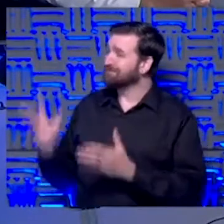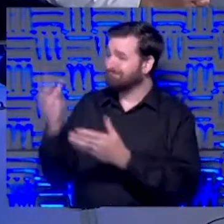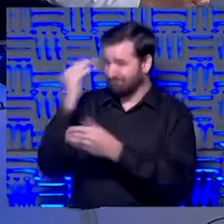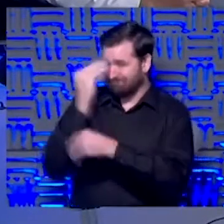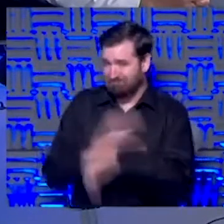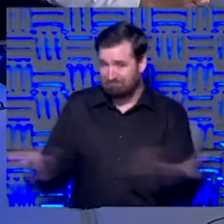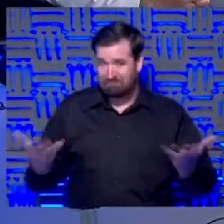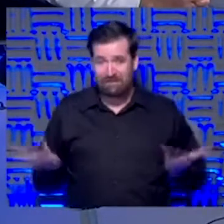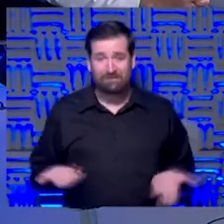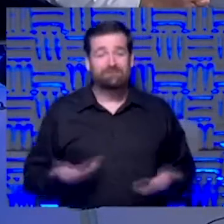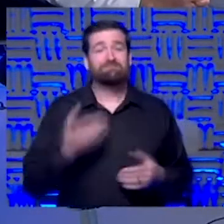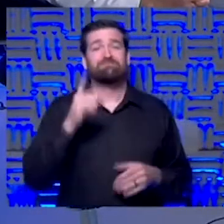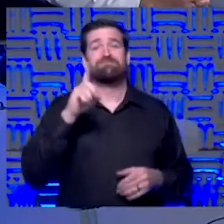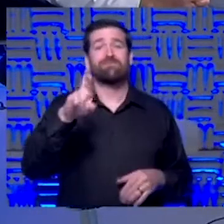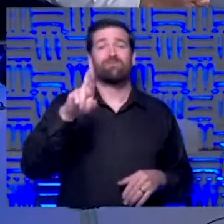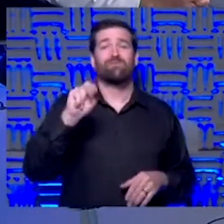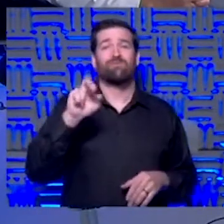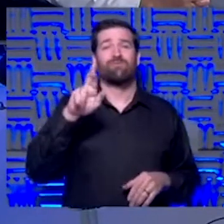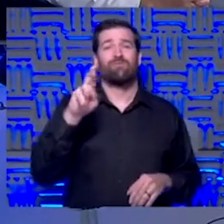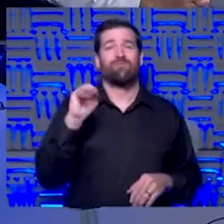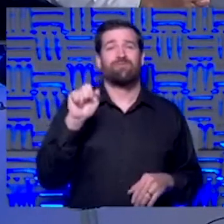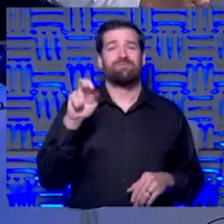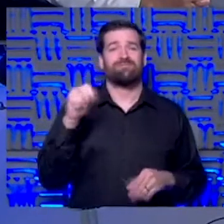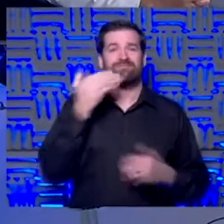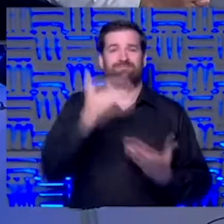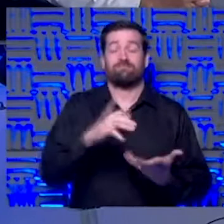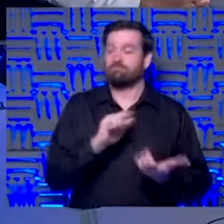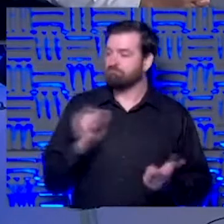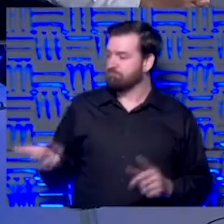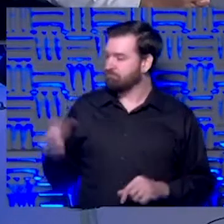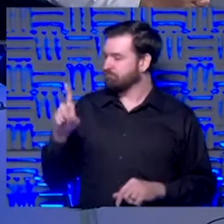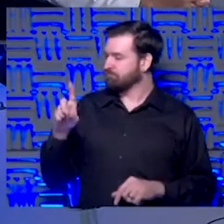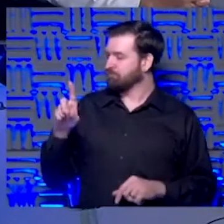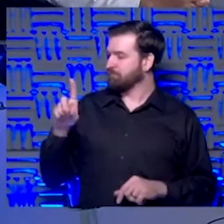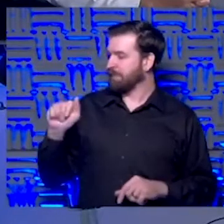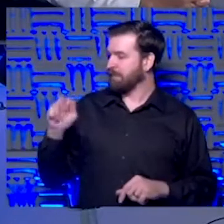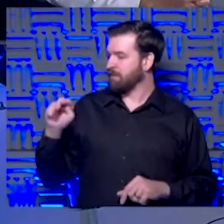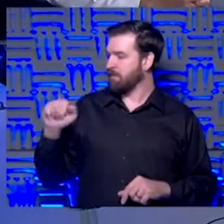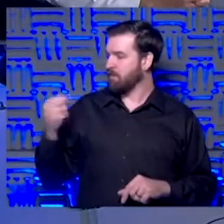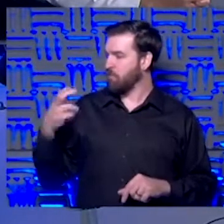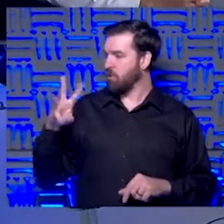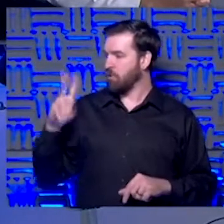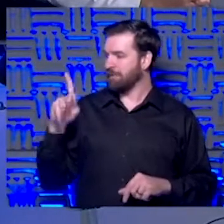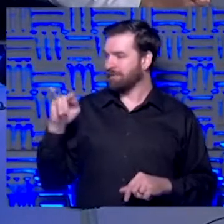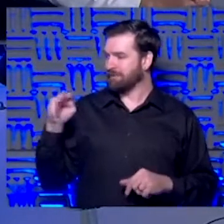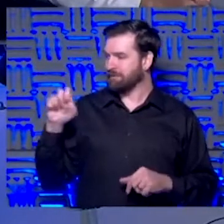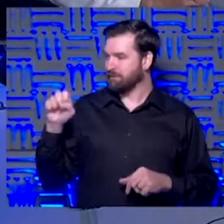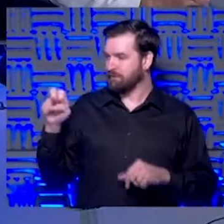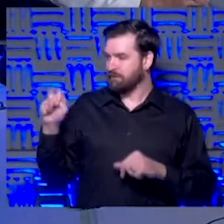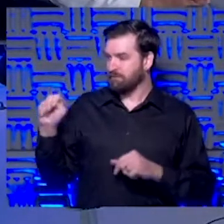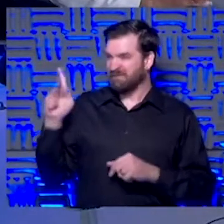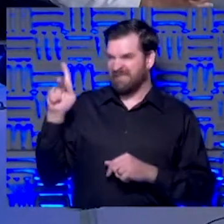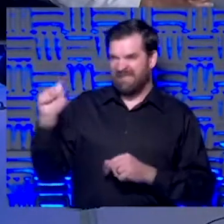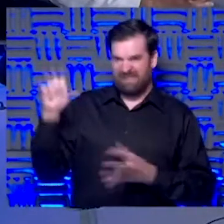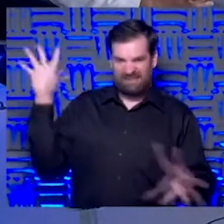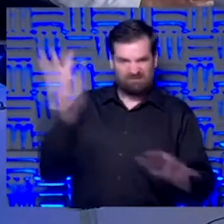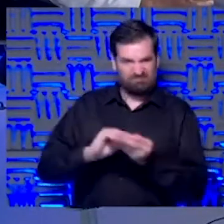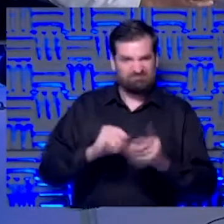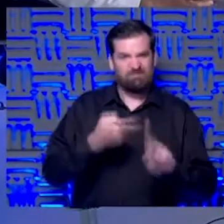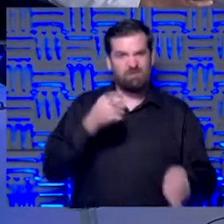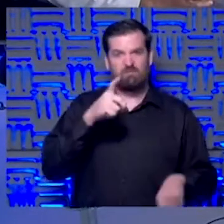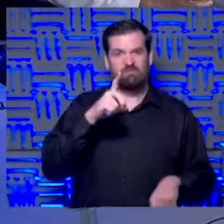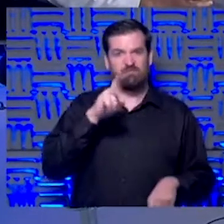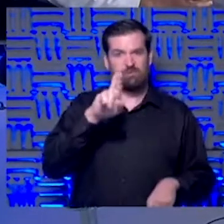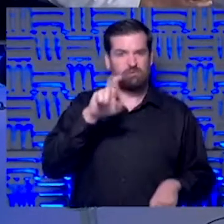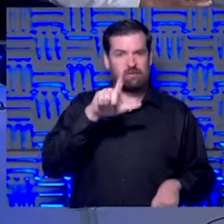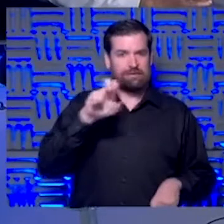here. Mm-hmm. All right, Dr. Norman, thanks. Okay, so we're going to turn to Dr. Dana Hawkinson right now. So we heard from Dr. Norman giving us the Kansas story. What is